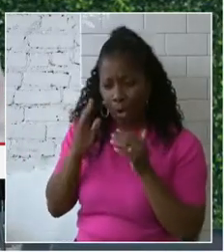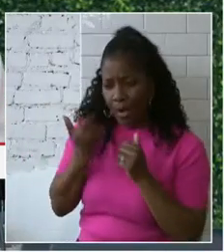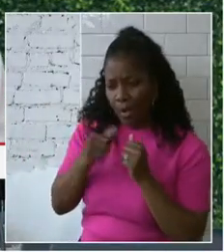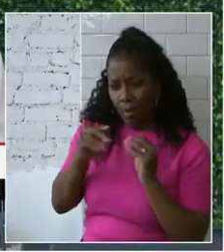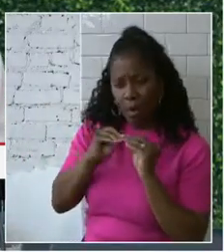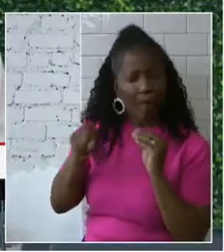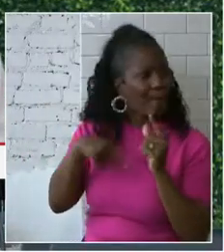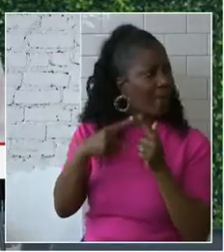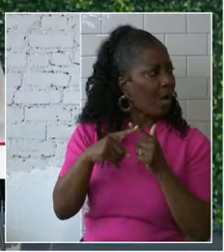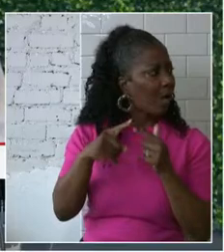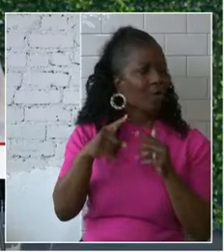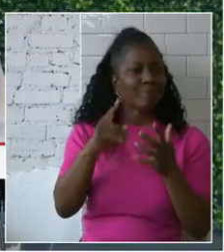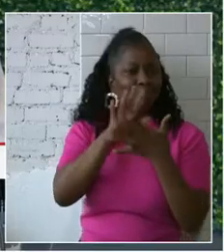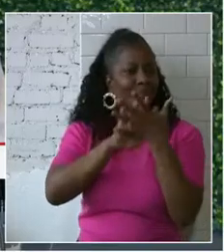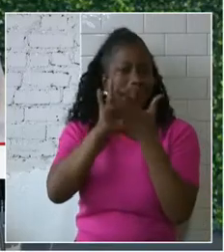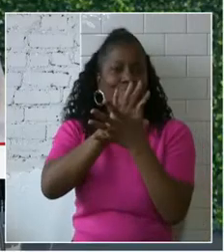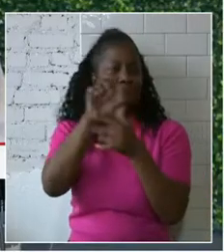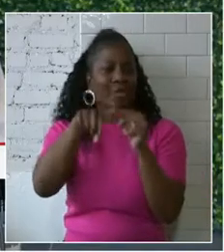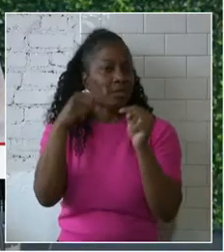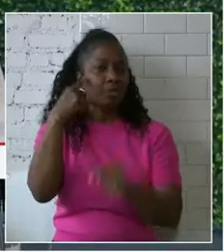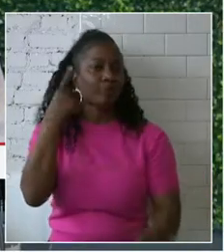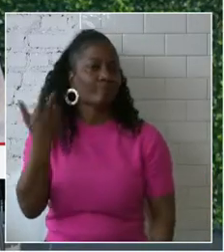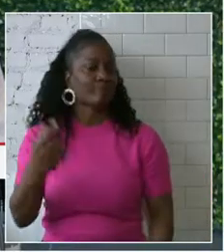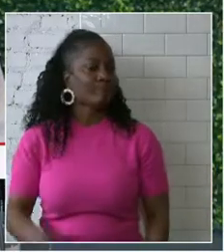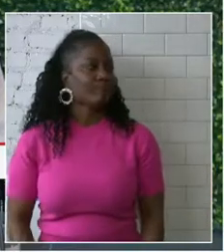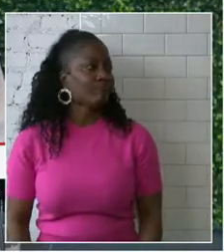dog. that's correct.